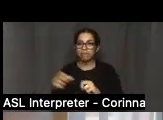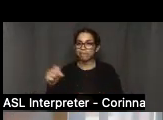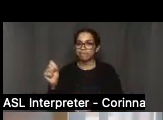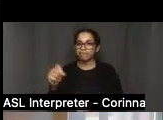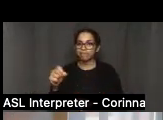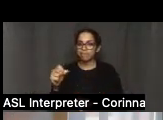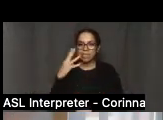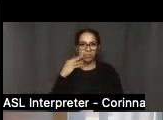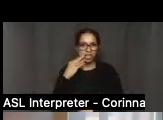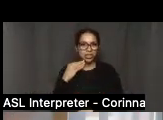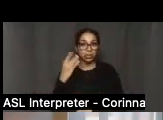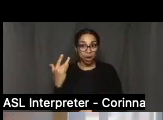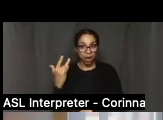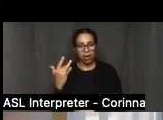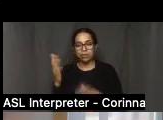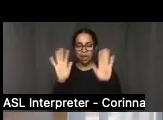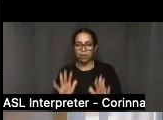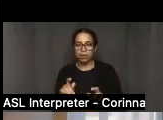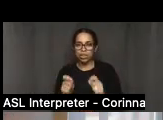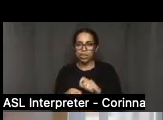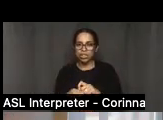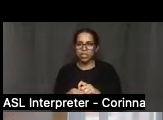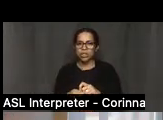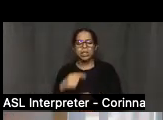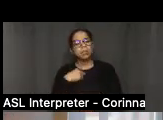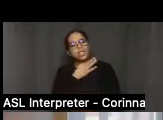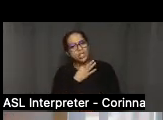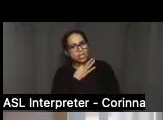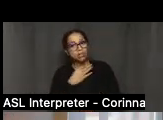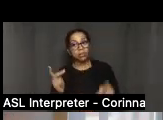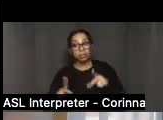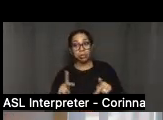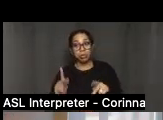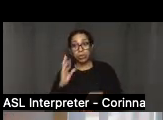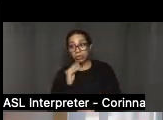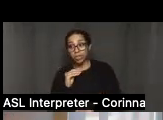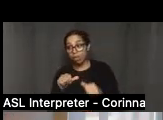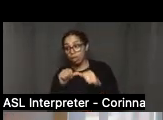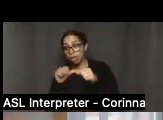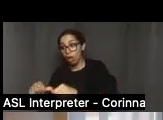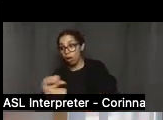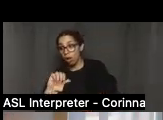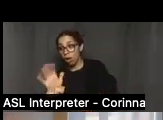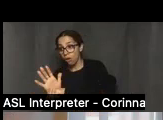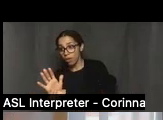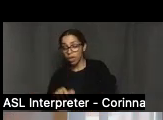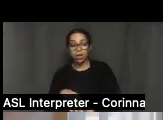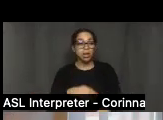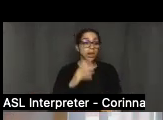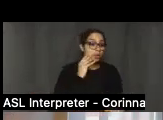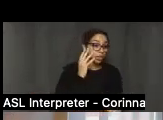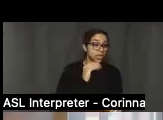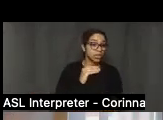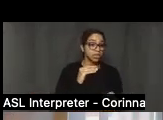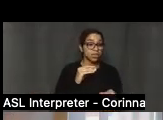also interested in kind of the overlap between those who said they had long COVID as well as those with breathing problems because of climate.